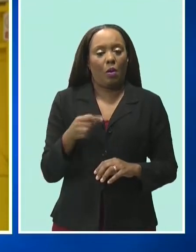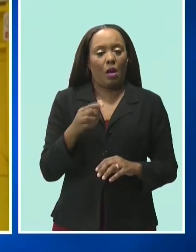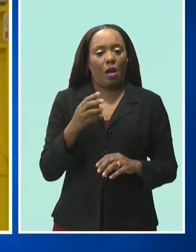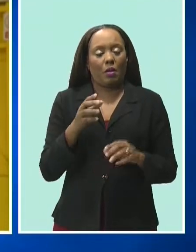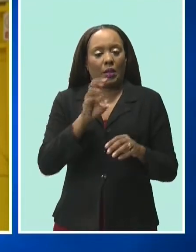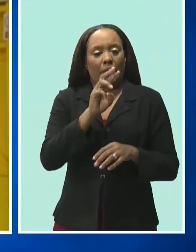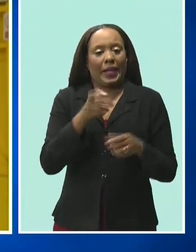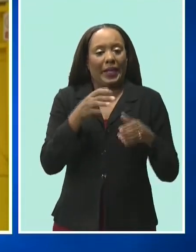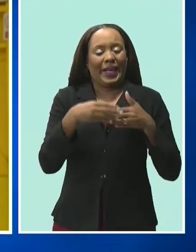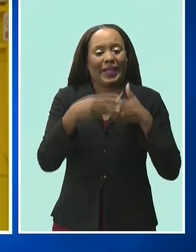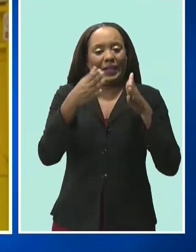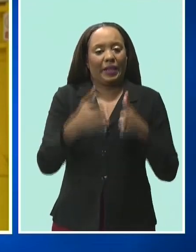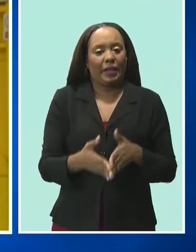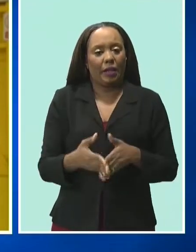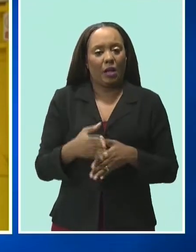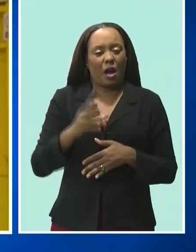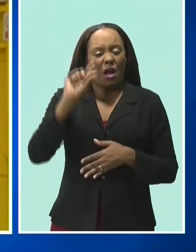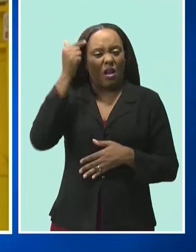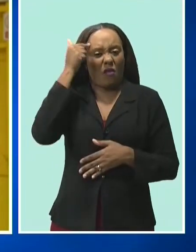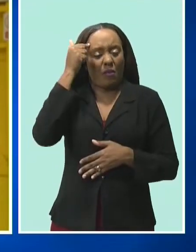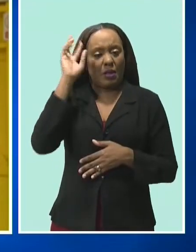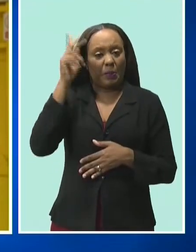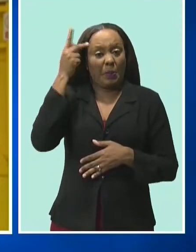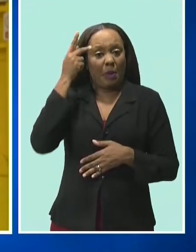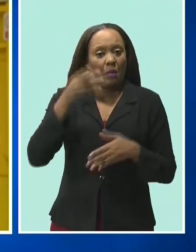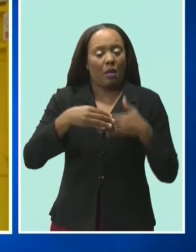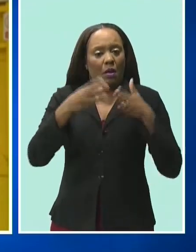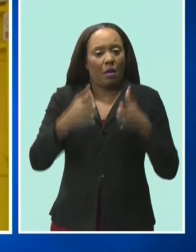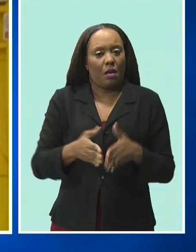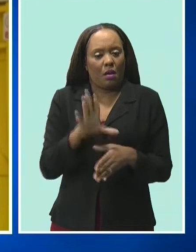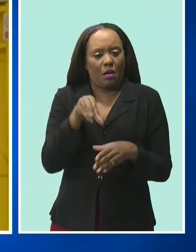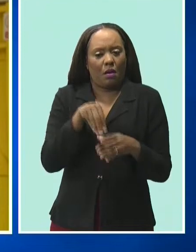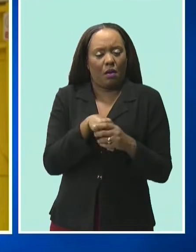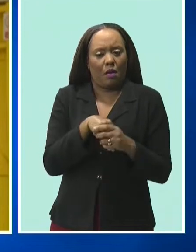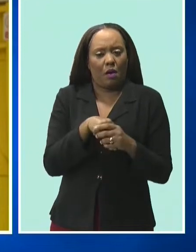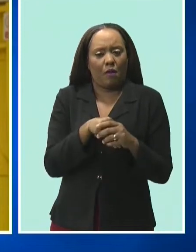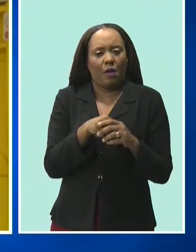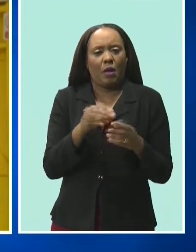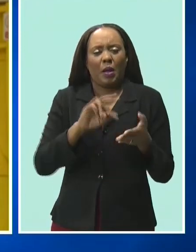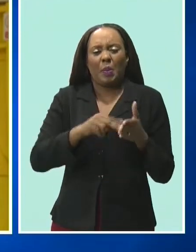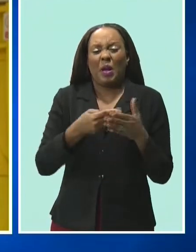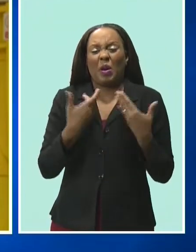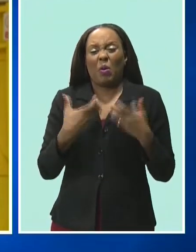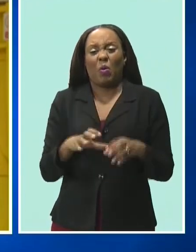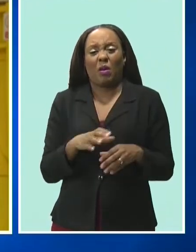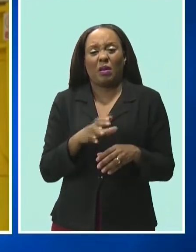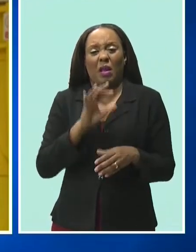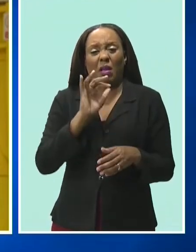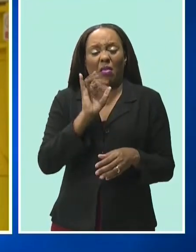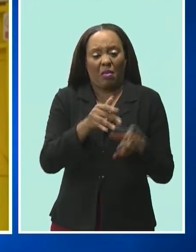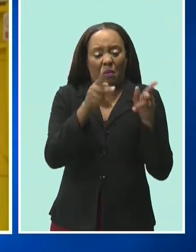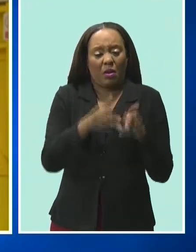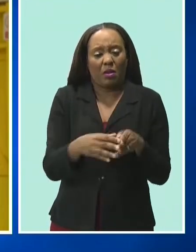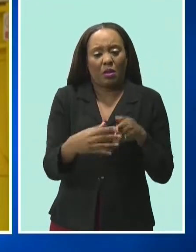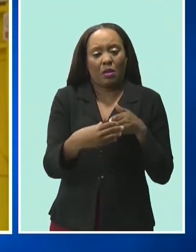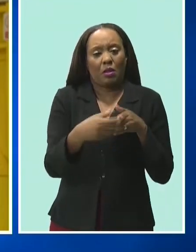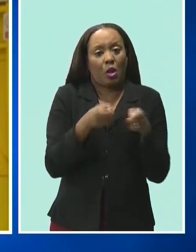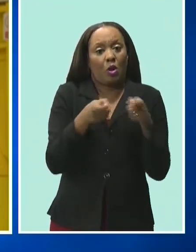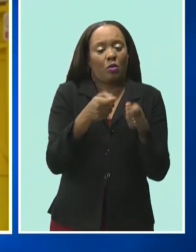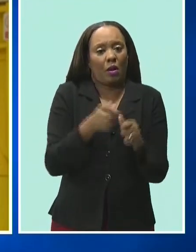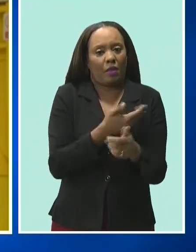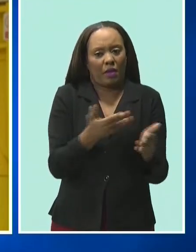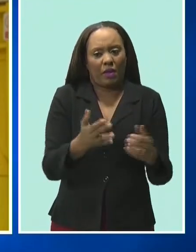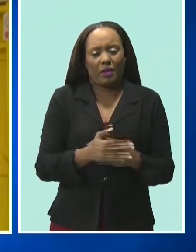but I think we should separate the member of Parliament from this altogether, because from the time, even like holding